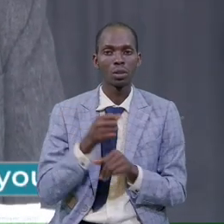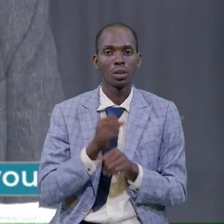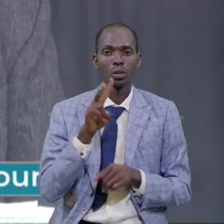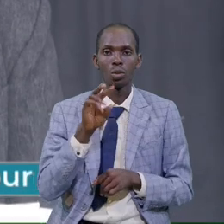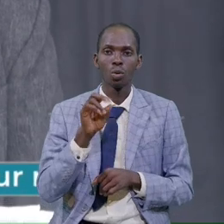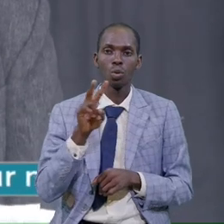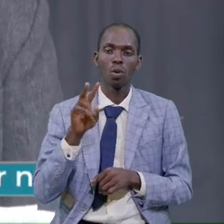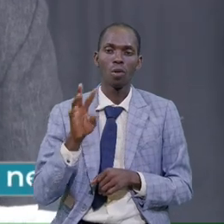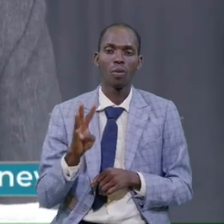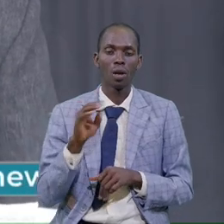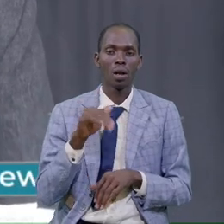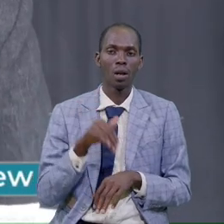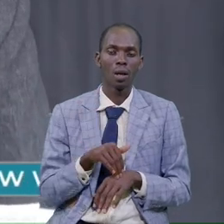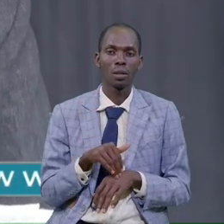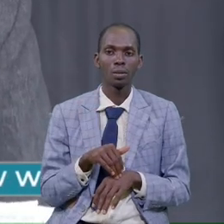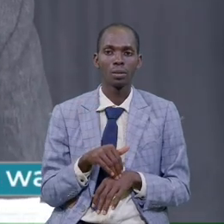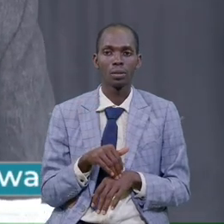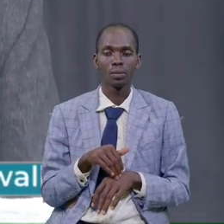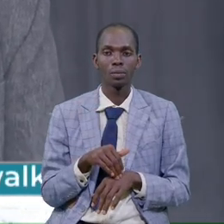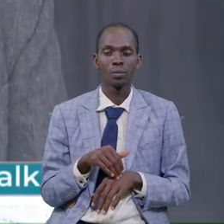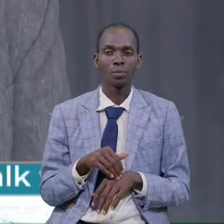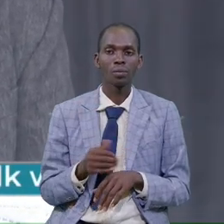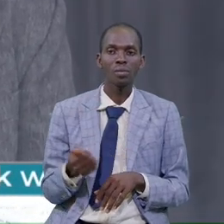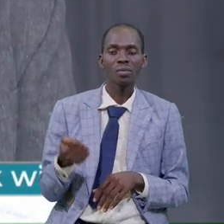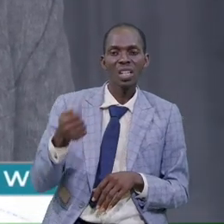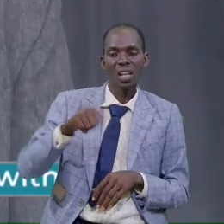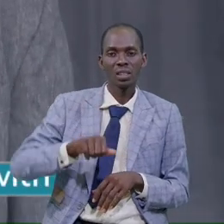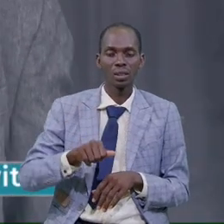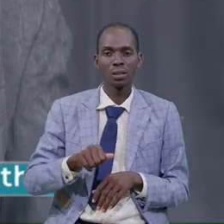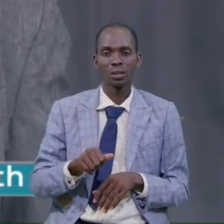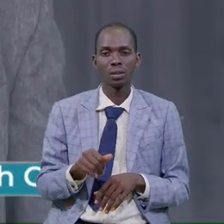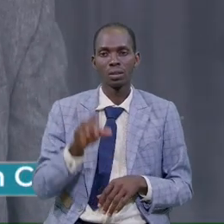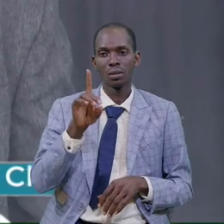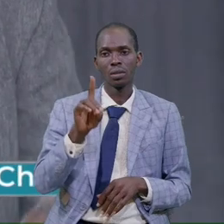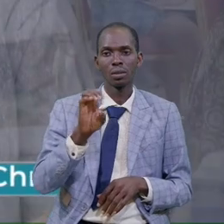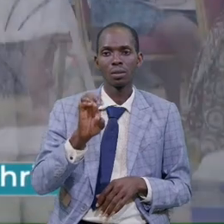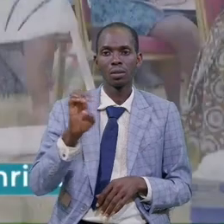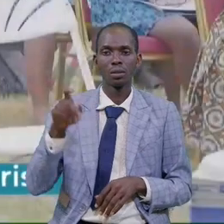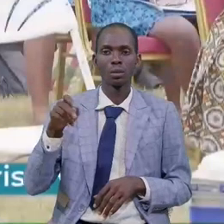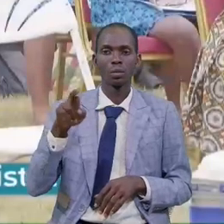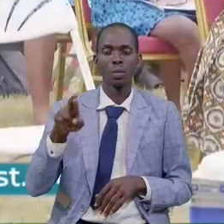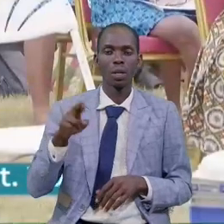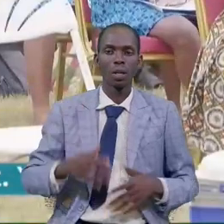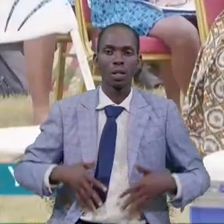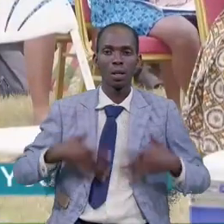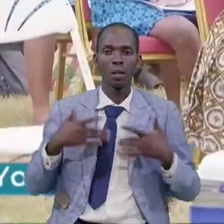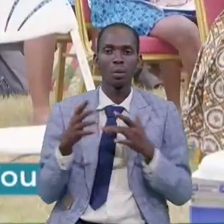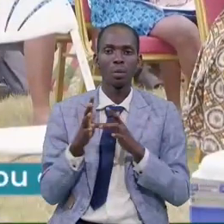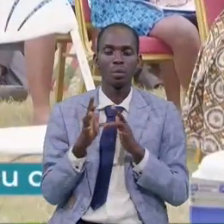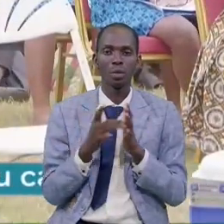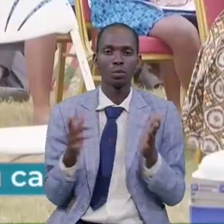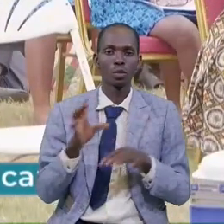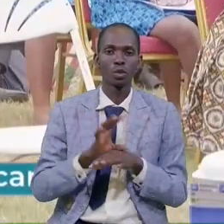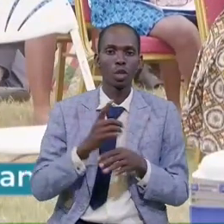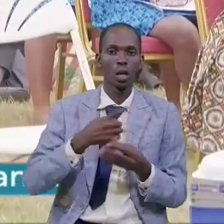August 2024, at any Deeper Life Bible Church around you. And where we have school fellowships, arrangements should